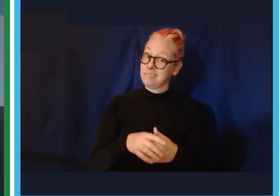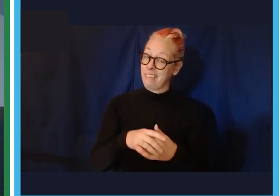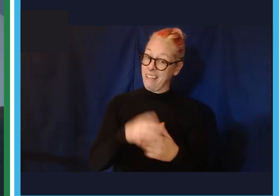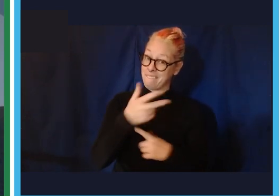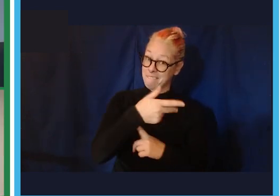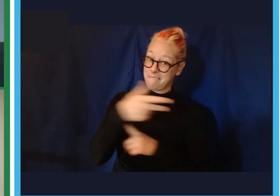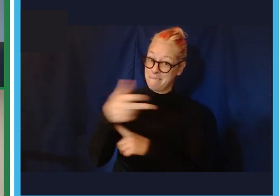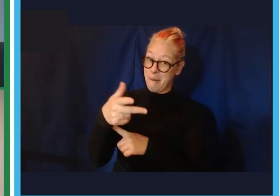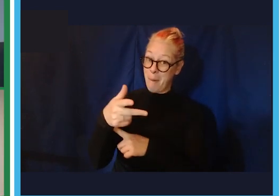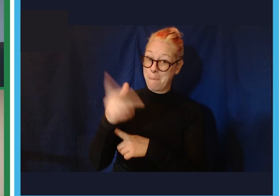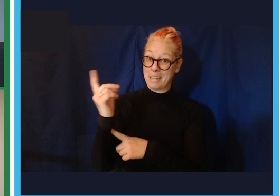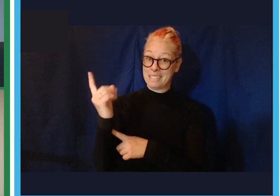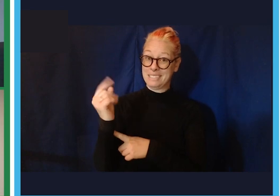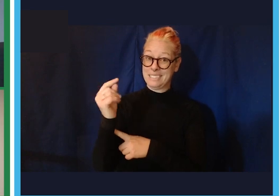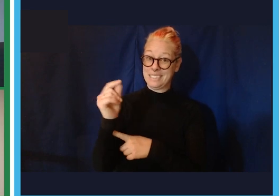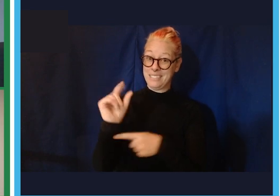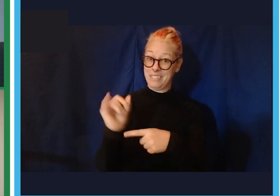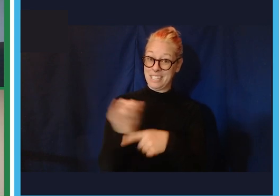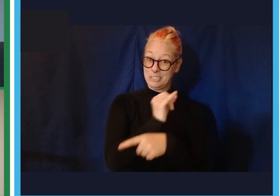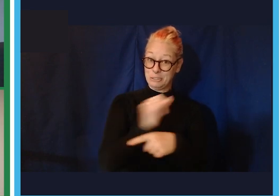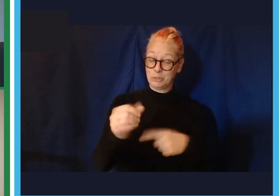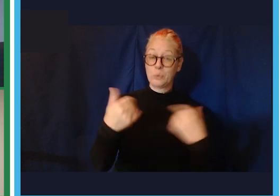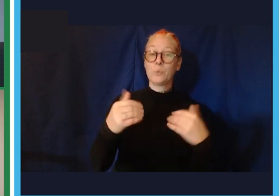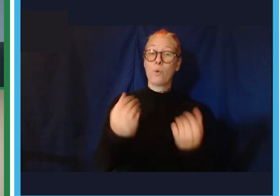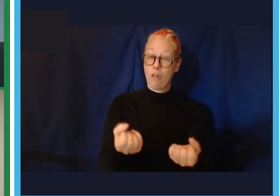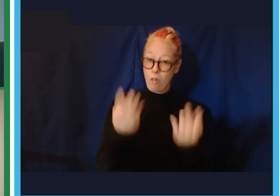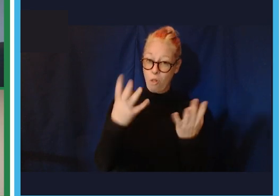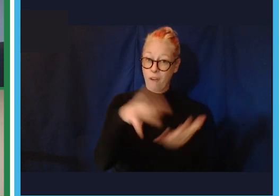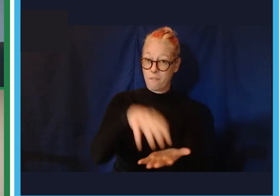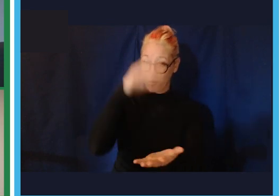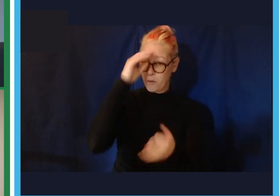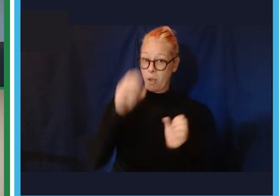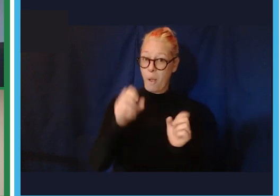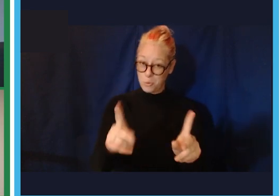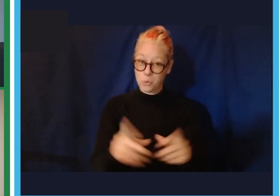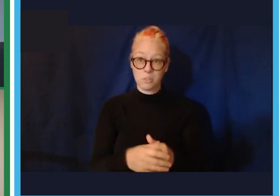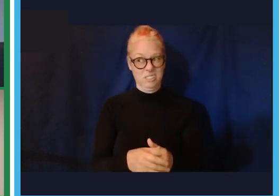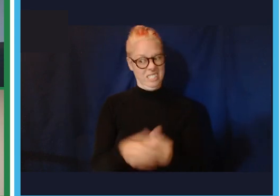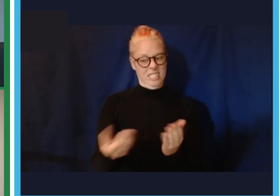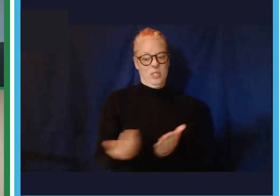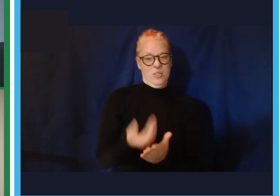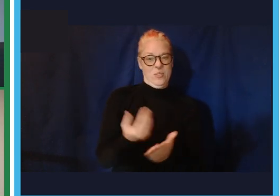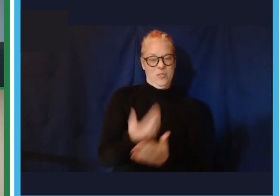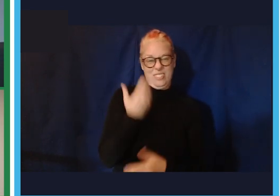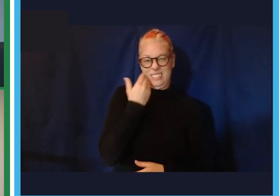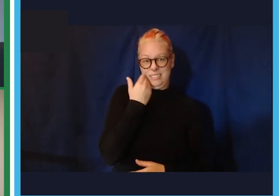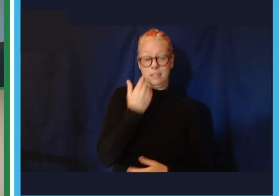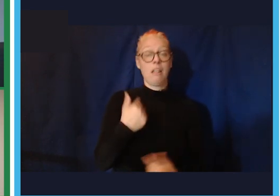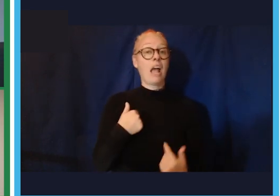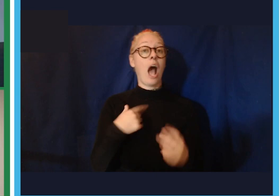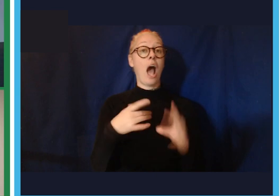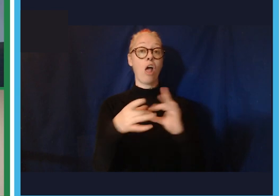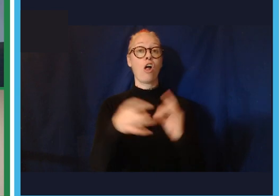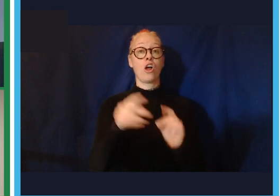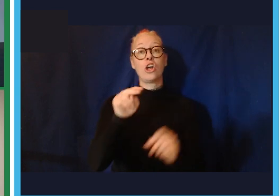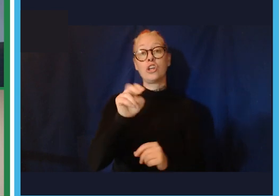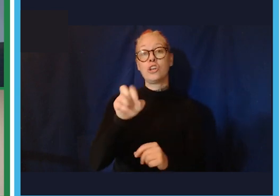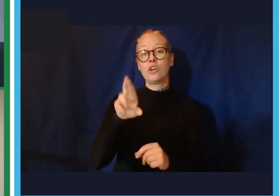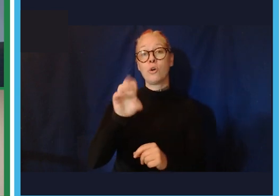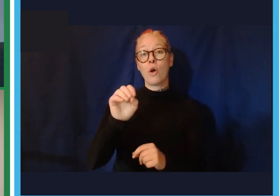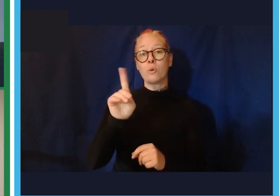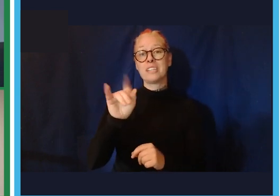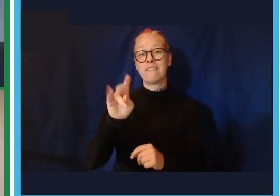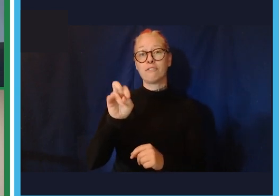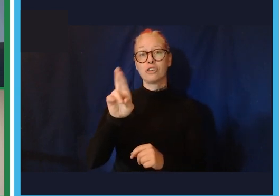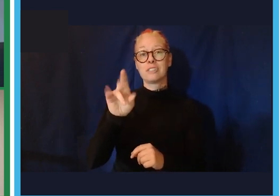you know, this community, especially in the film and television industry, because it's fairly